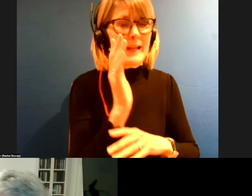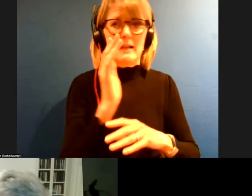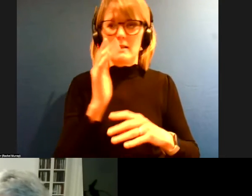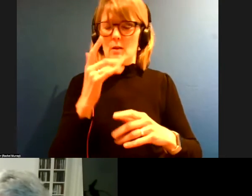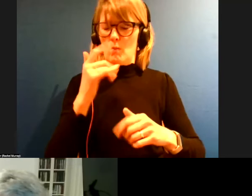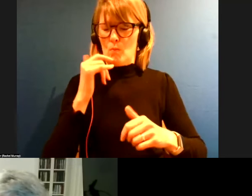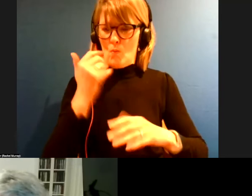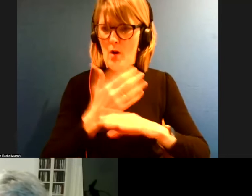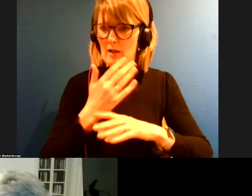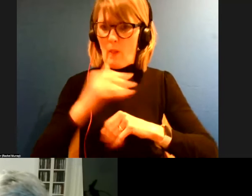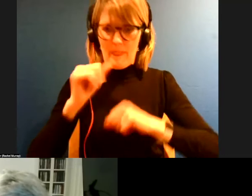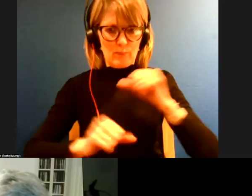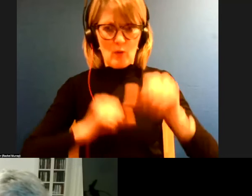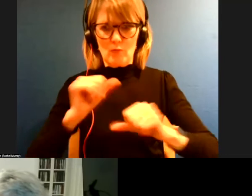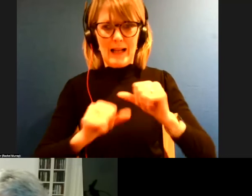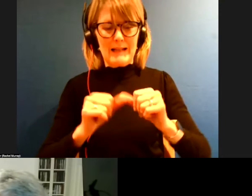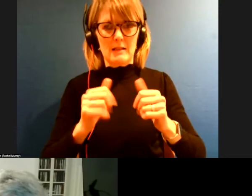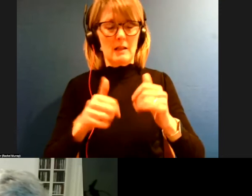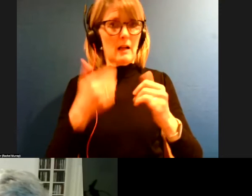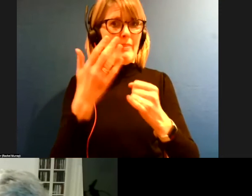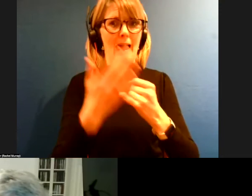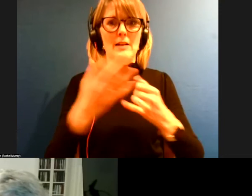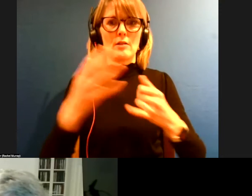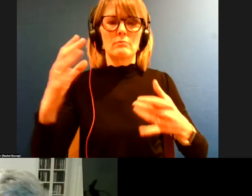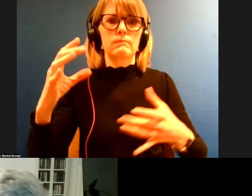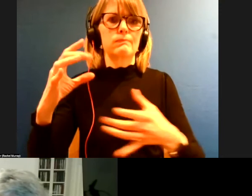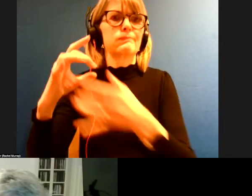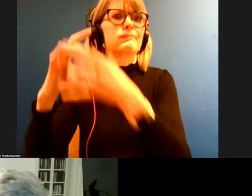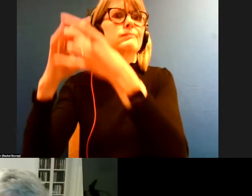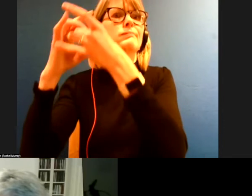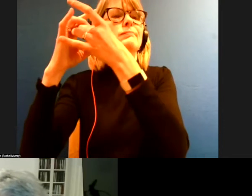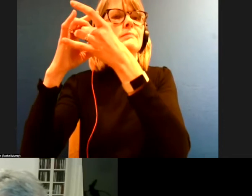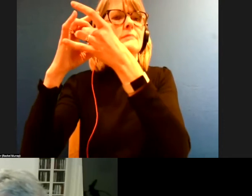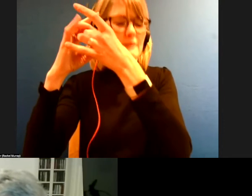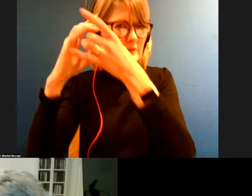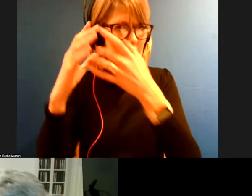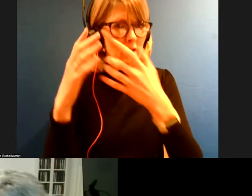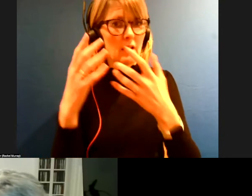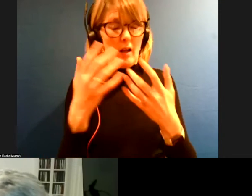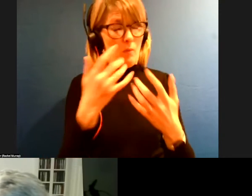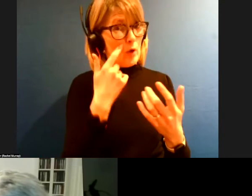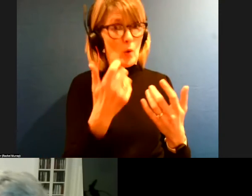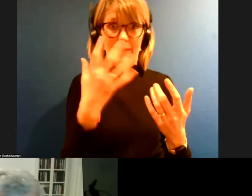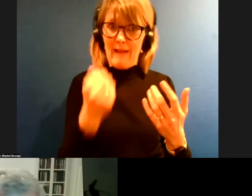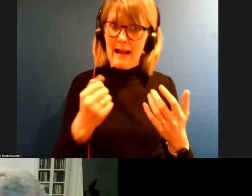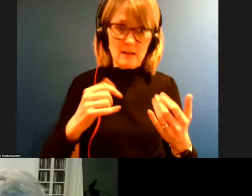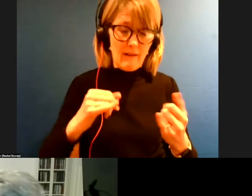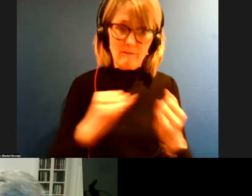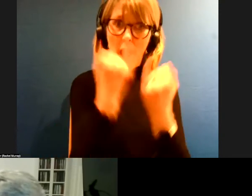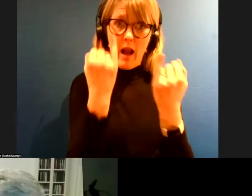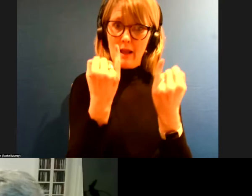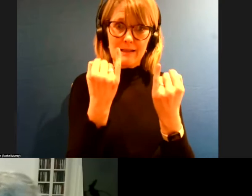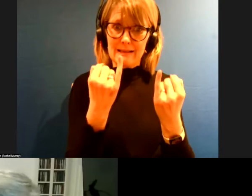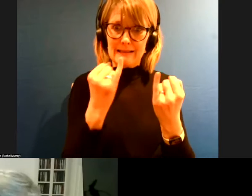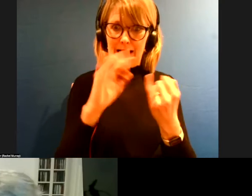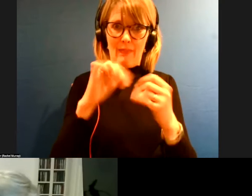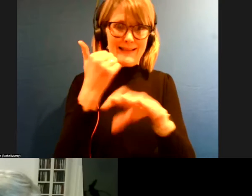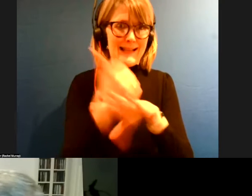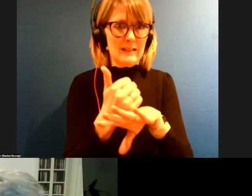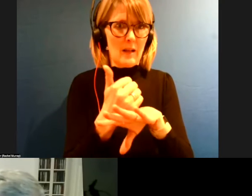change and reconciliation within the place where we could have even had violence within the setup it